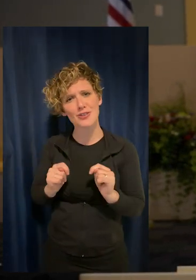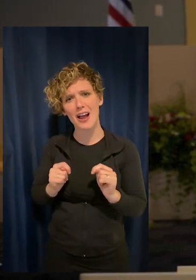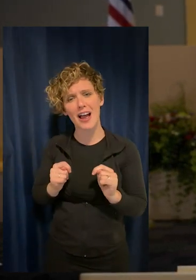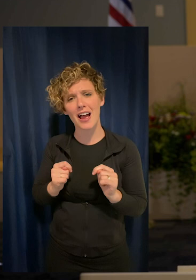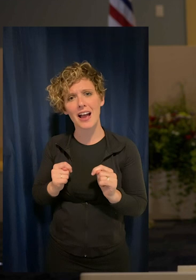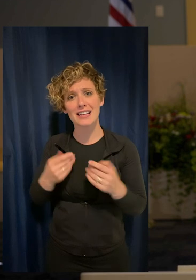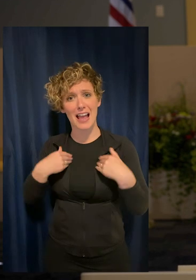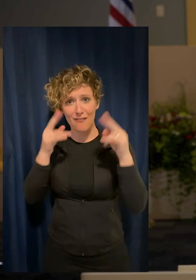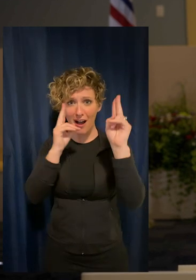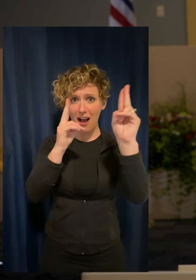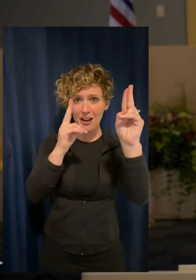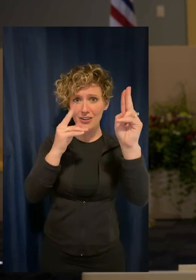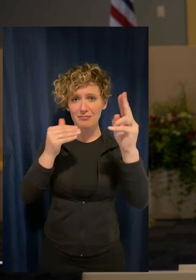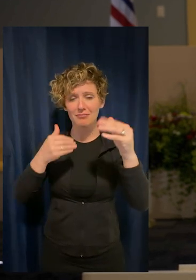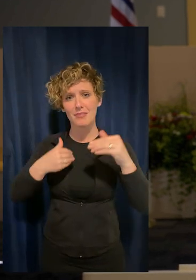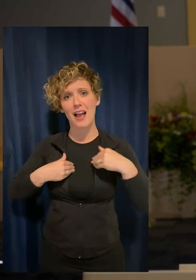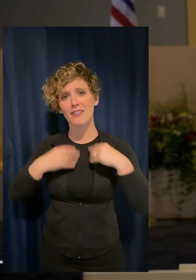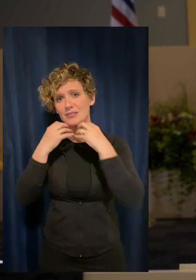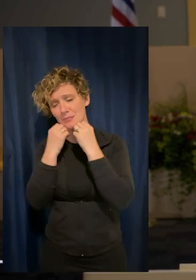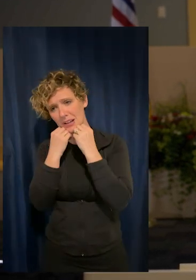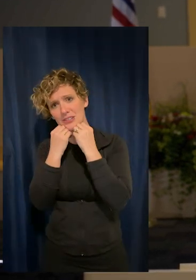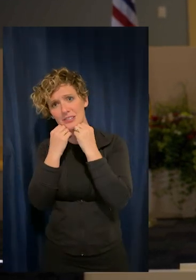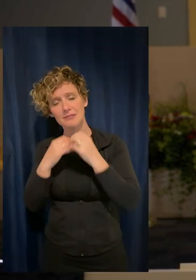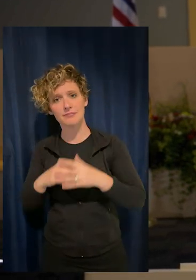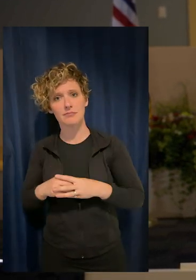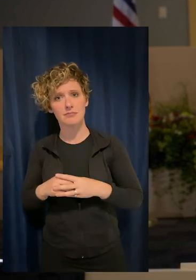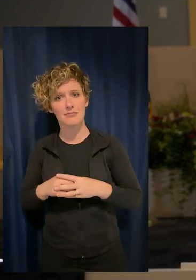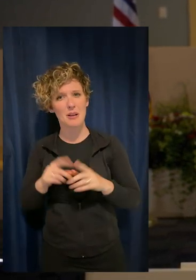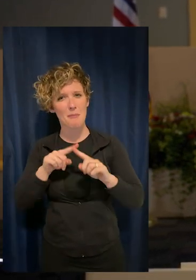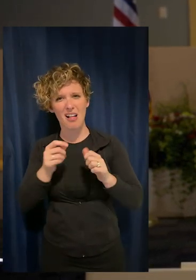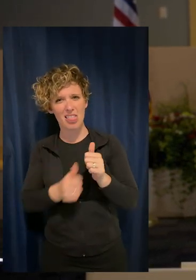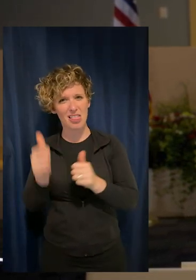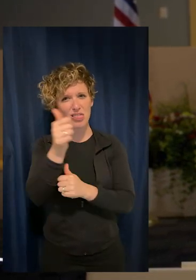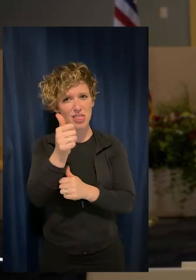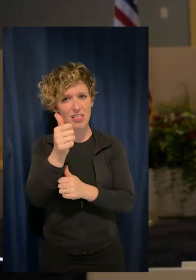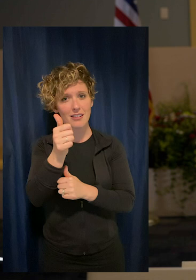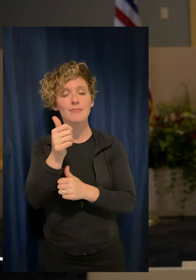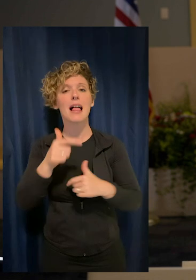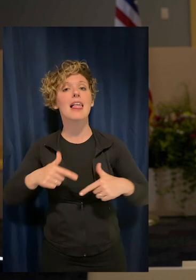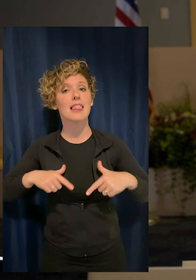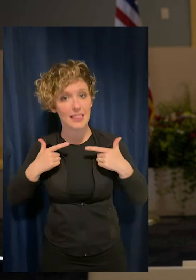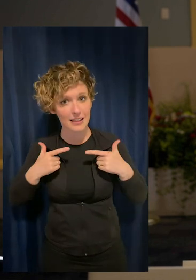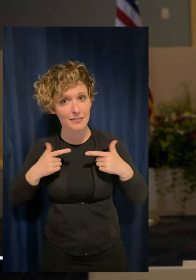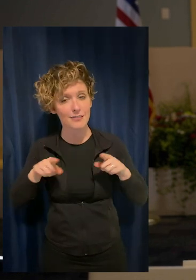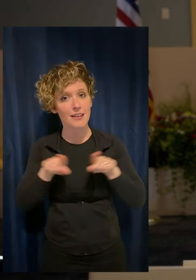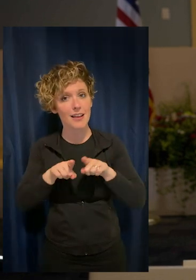and compassionate. And above all else, live, and live well.